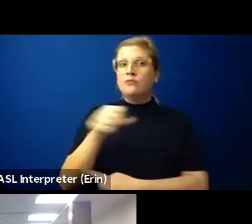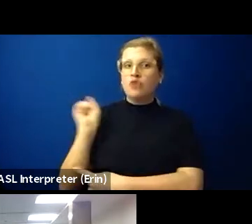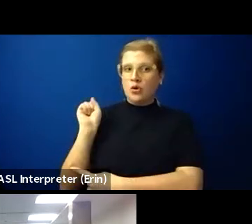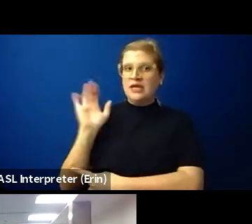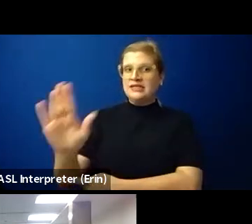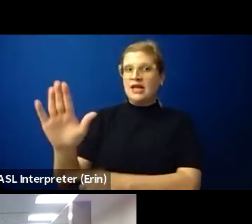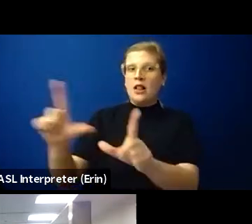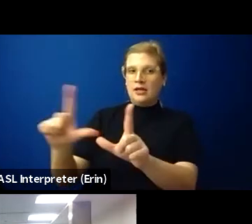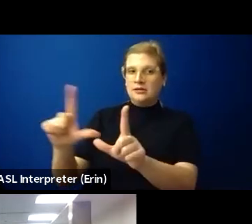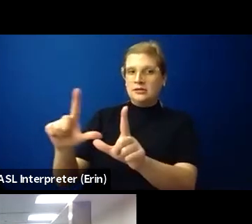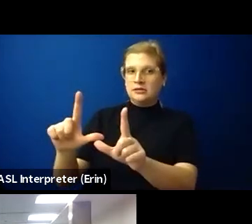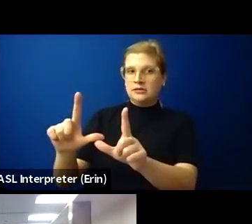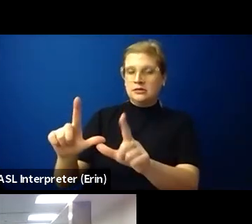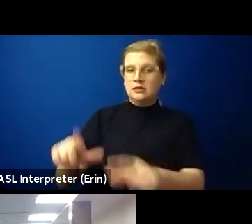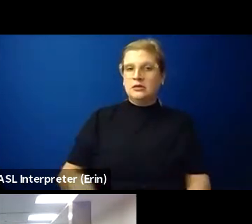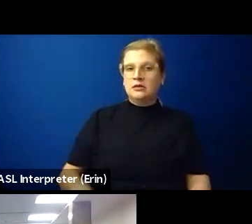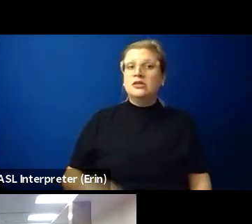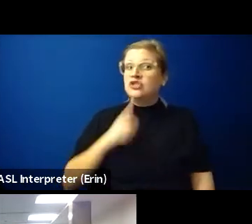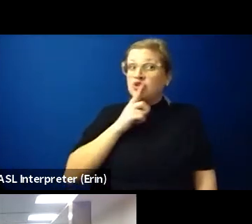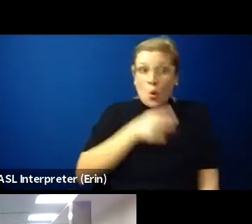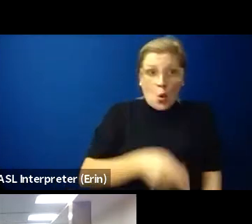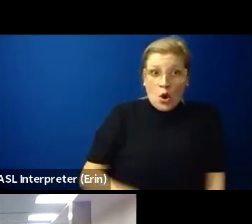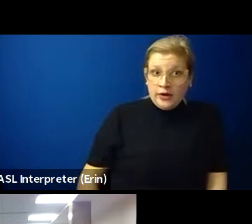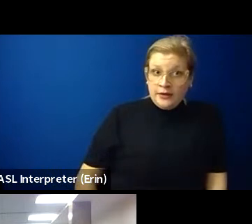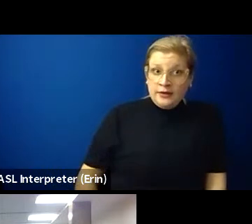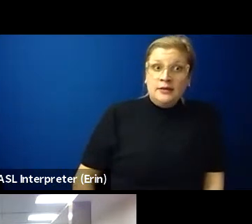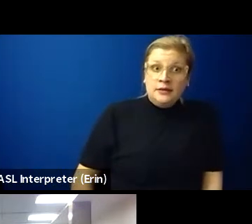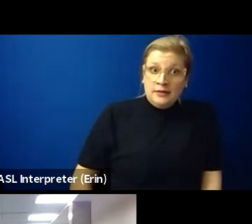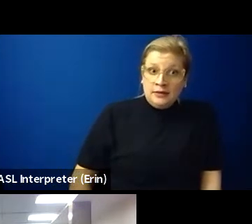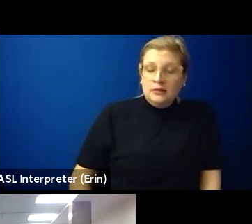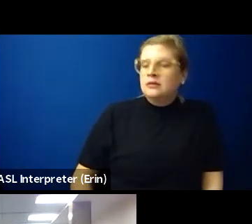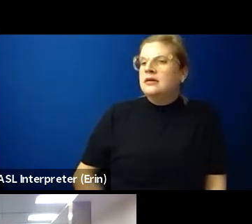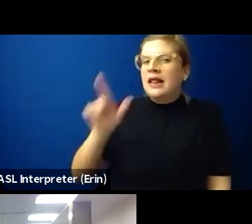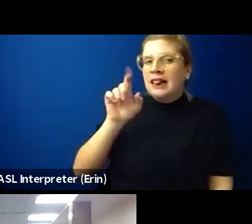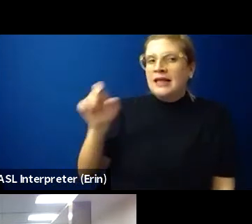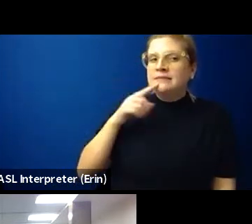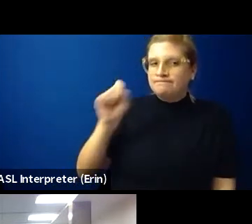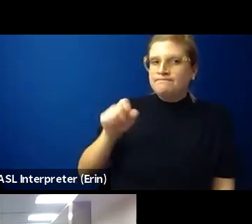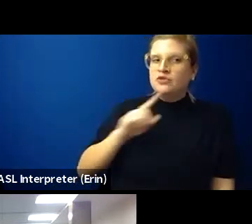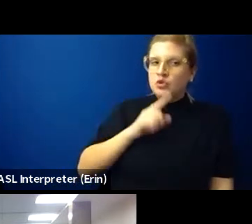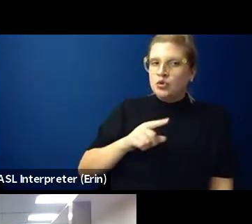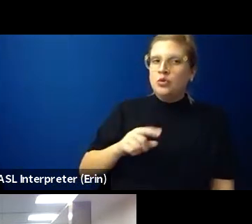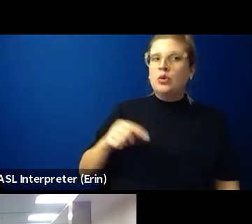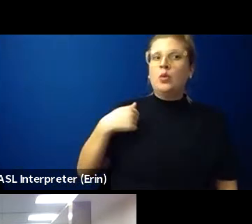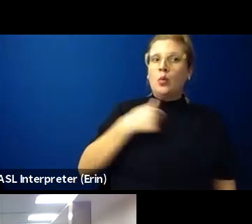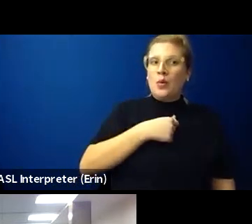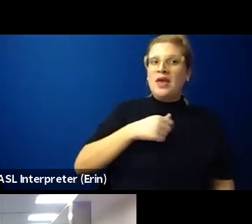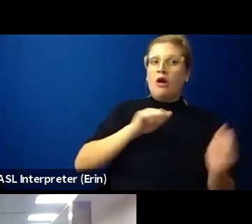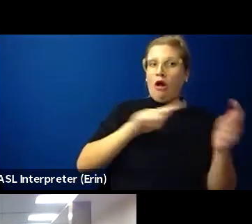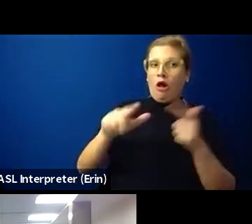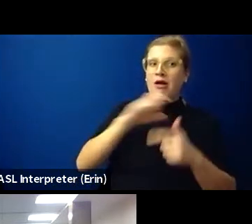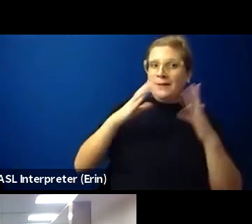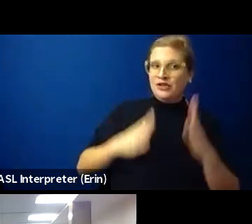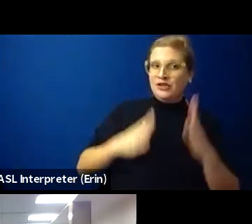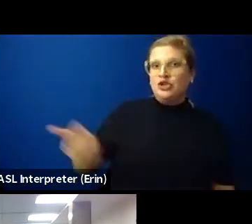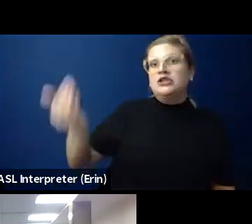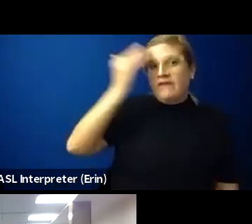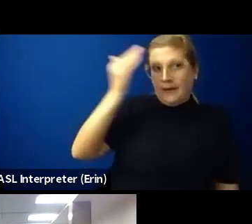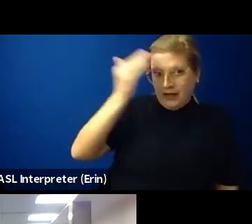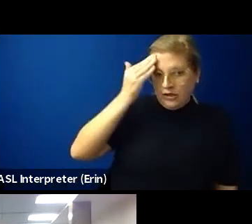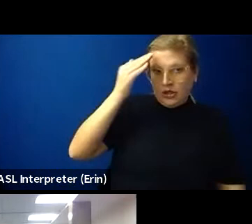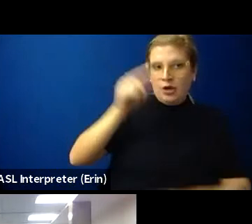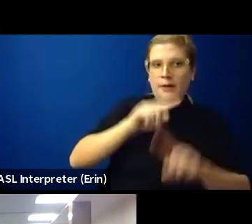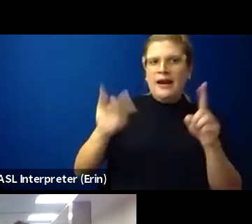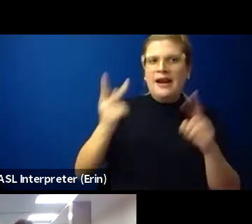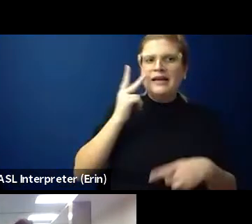license. Sure. Well, I was just going to say that, yeah, that's true because we all are familiar with it as commissioners, but I don't know, I